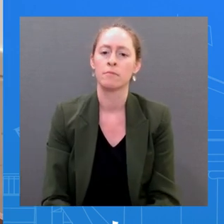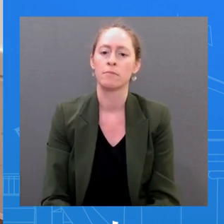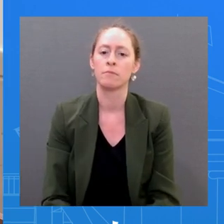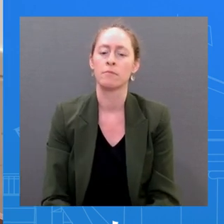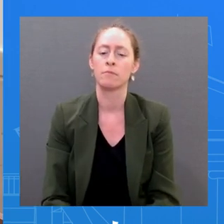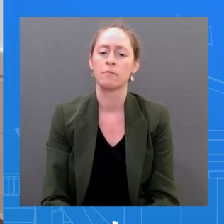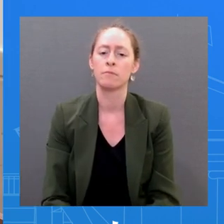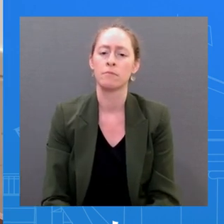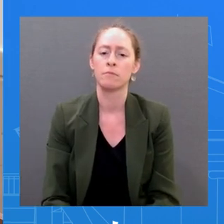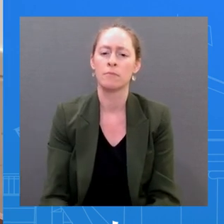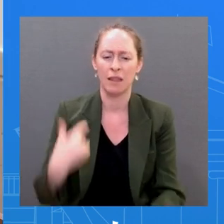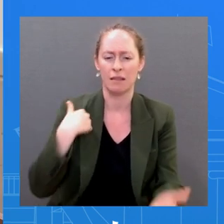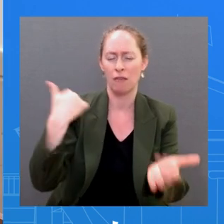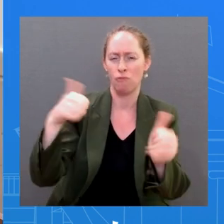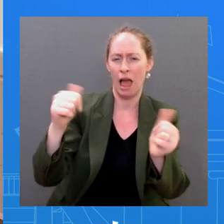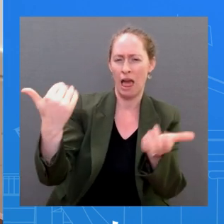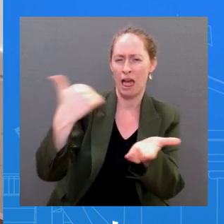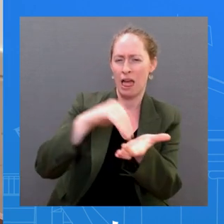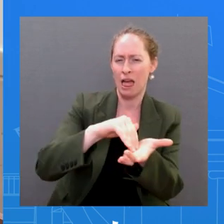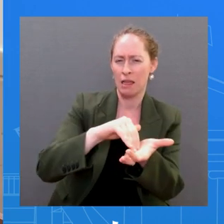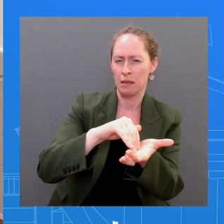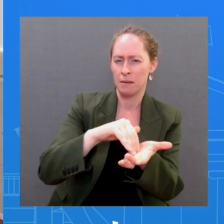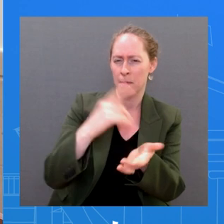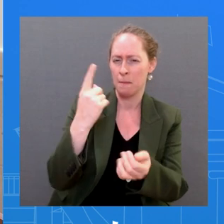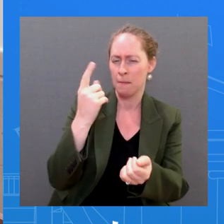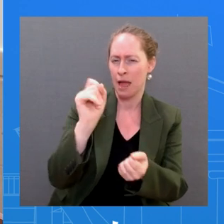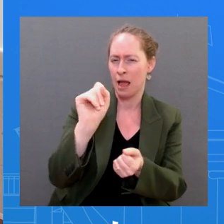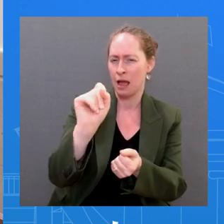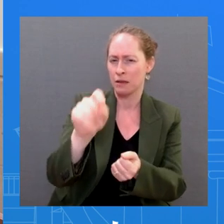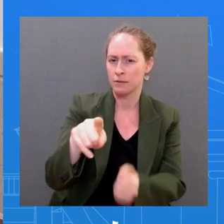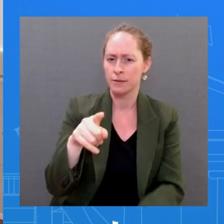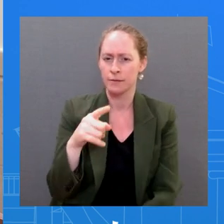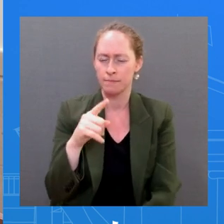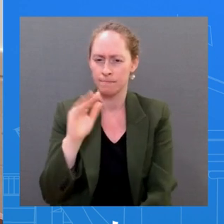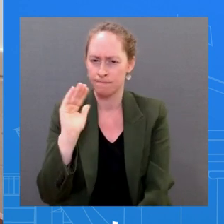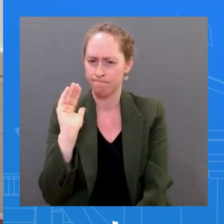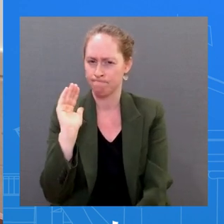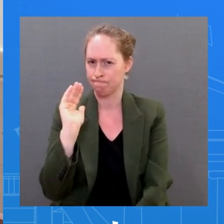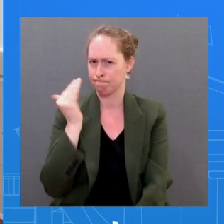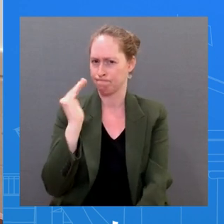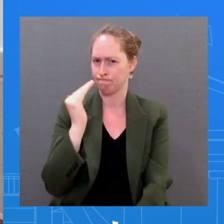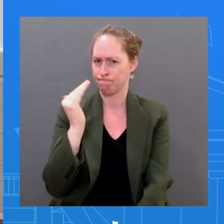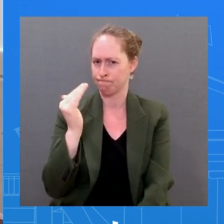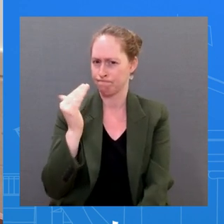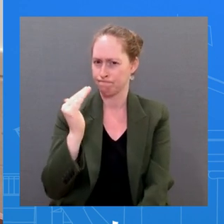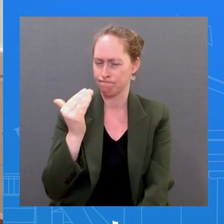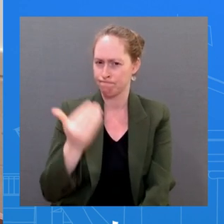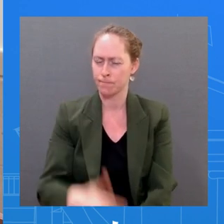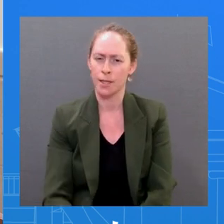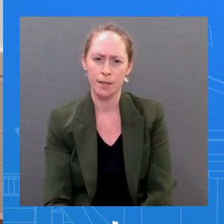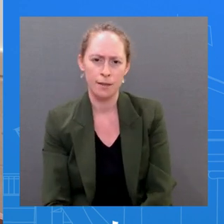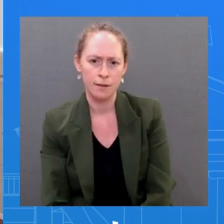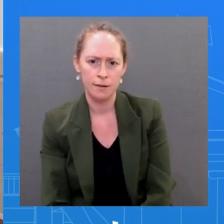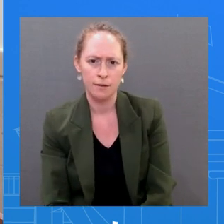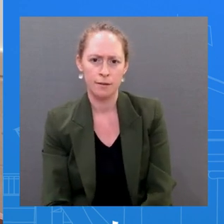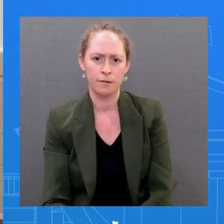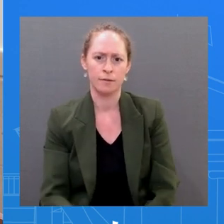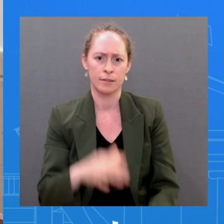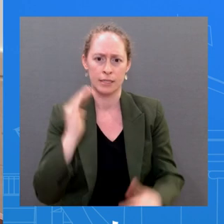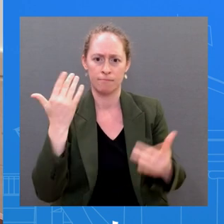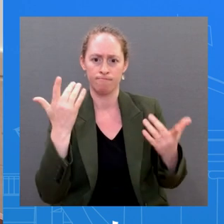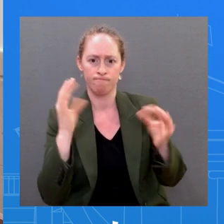as though talks are coalescing around more funding for mental health, school safety, and